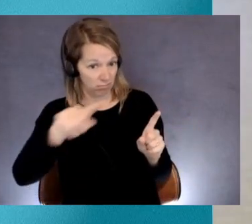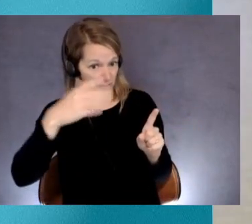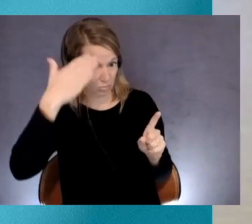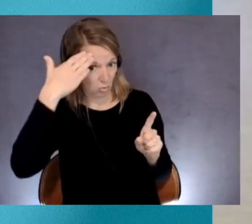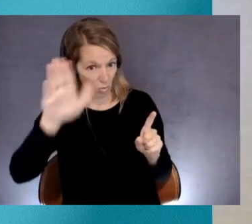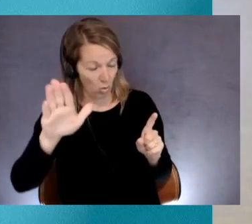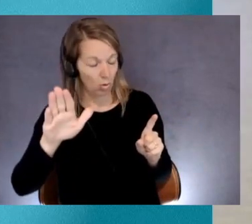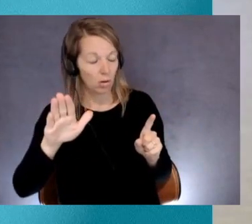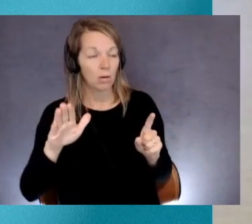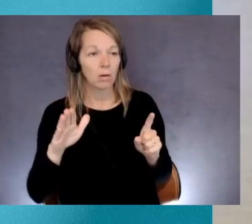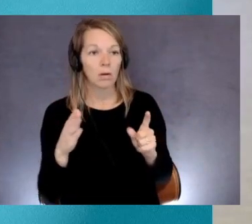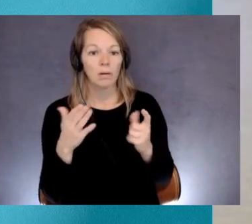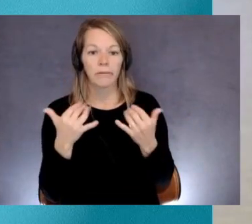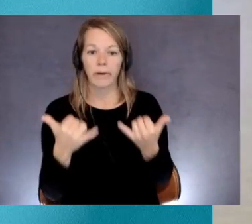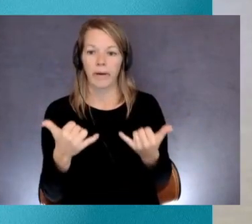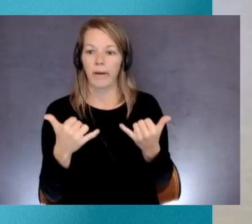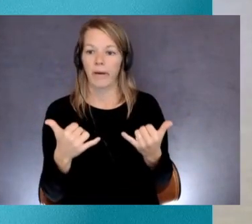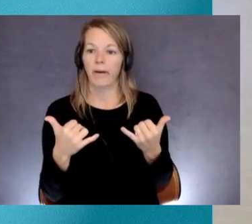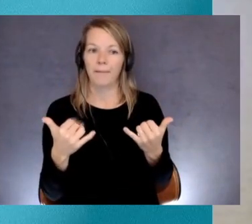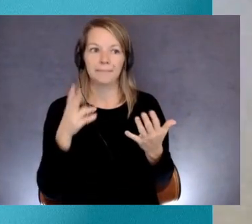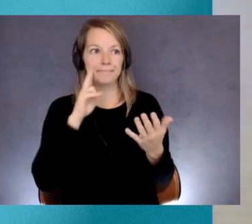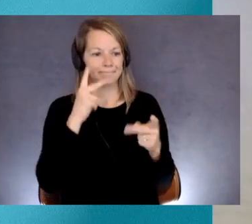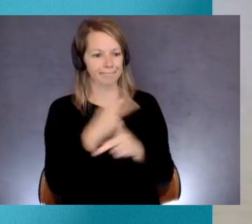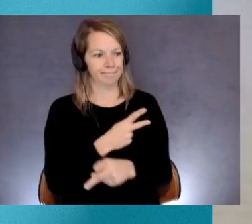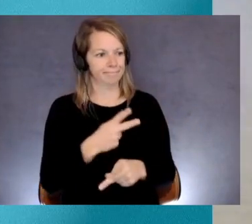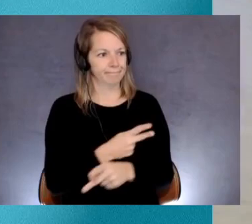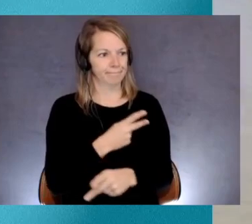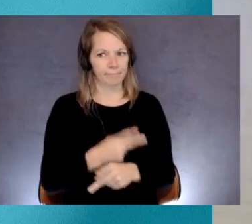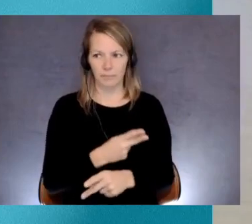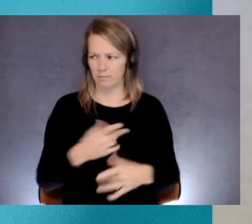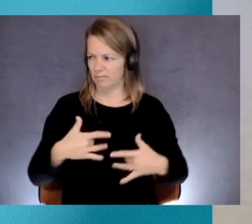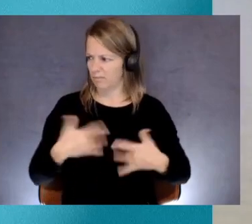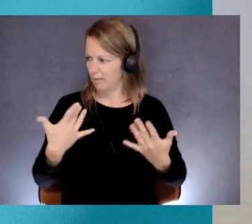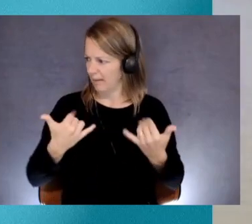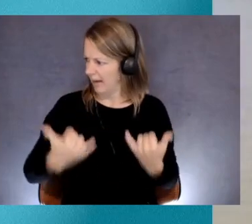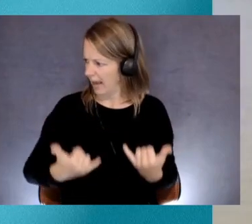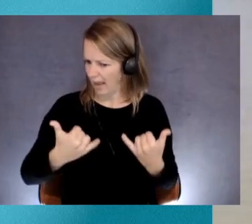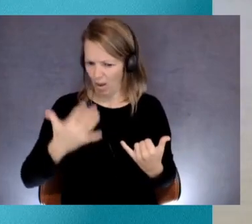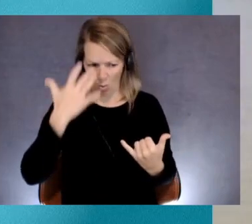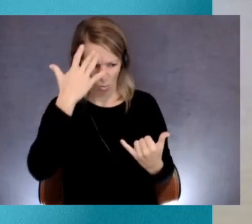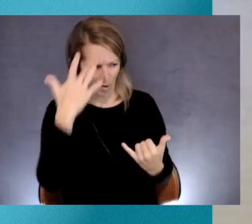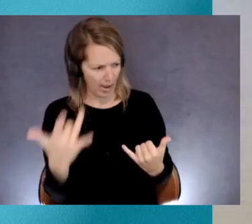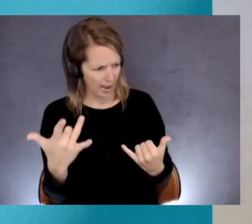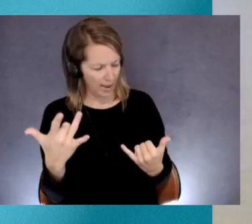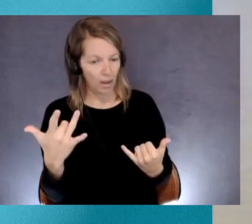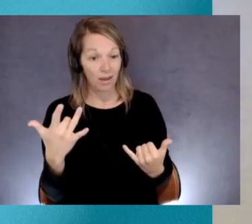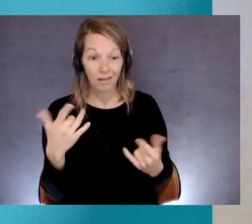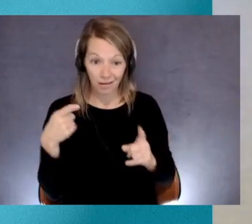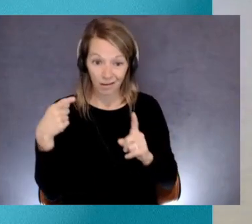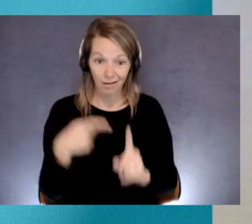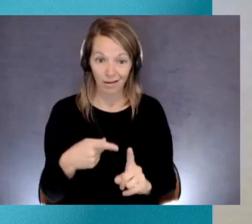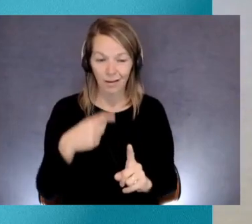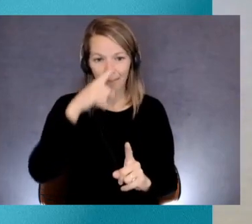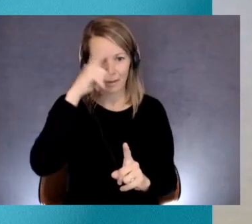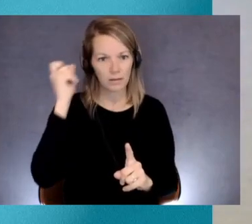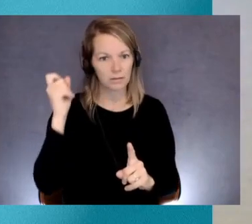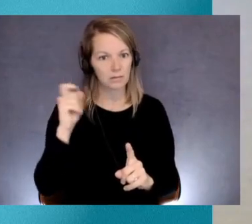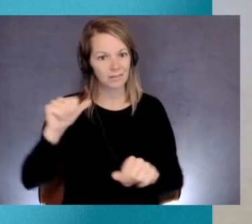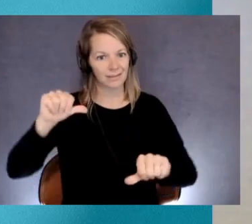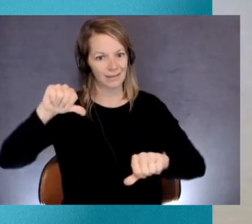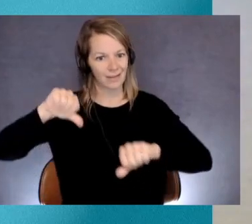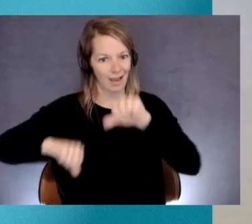we look to why we are where we are, in part it is because of the base fundamental that